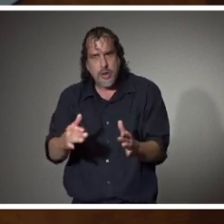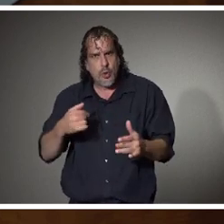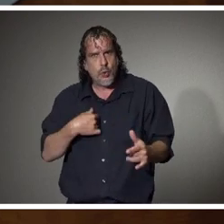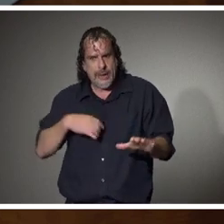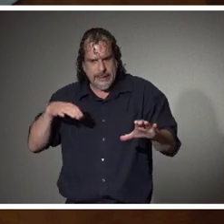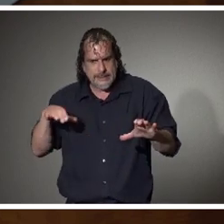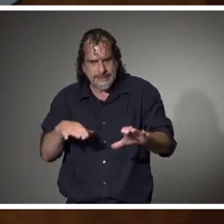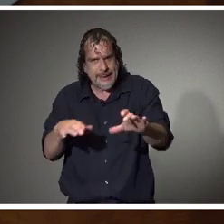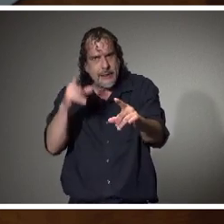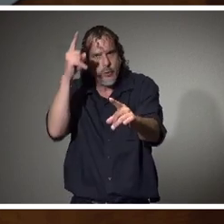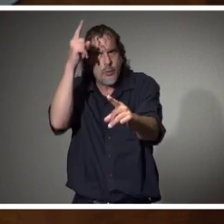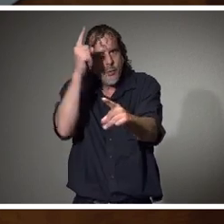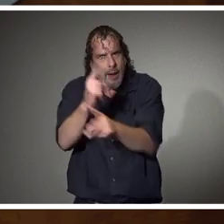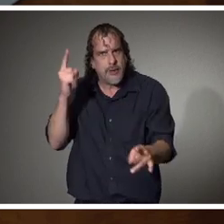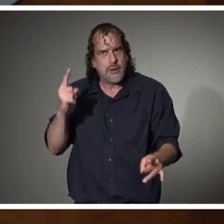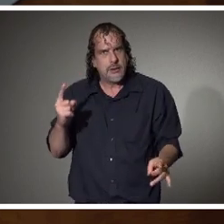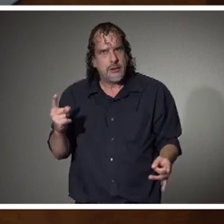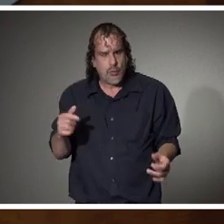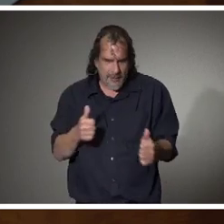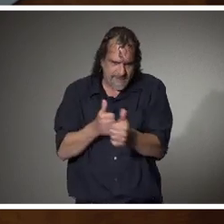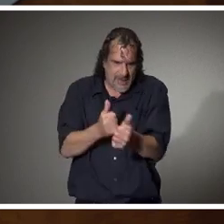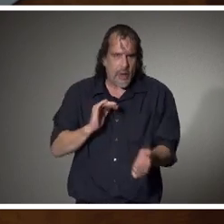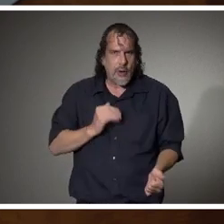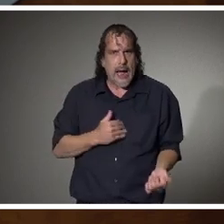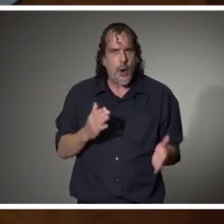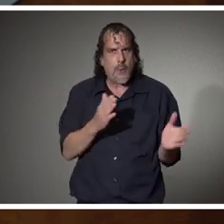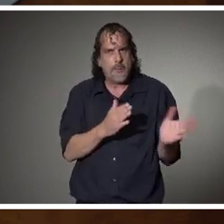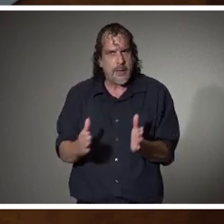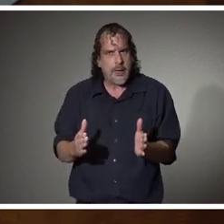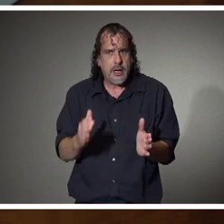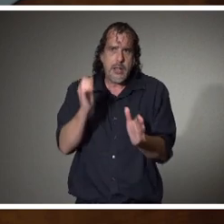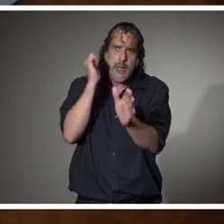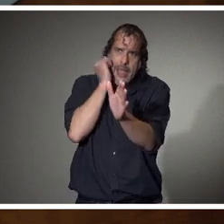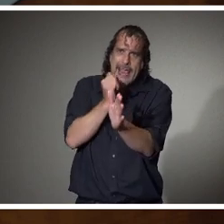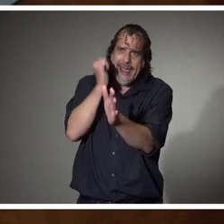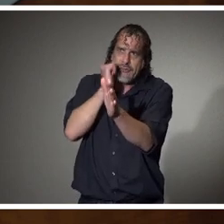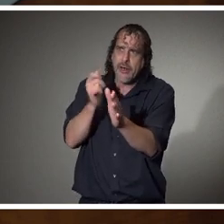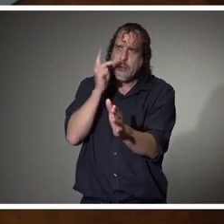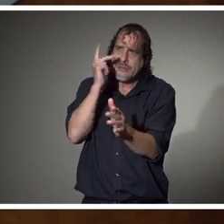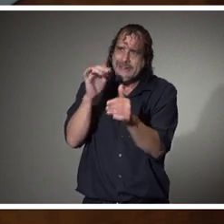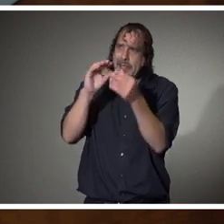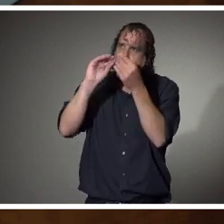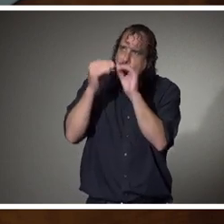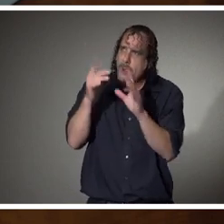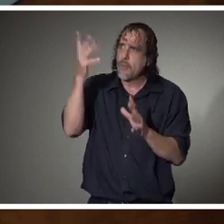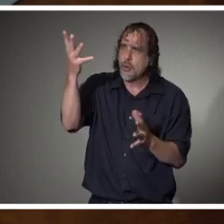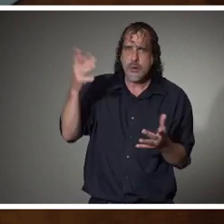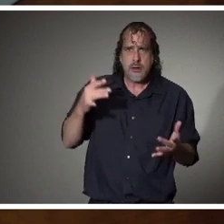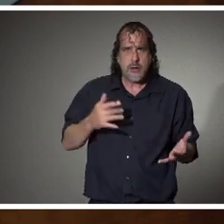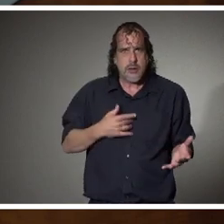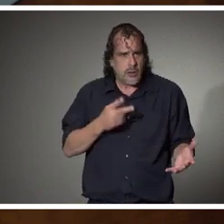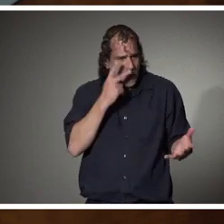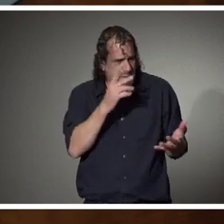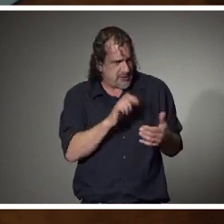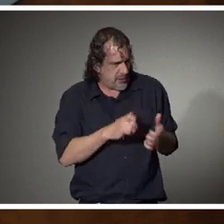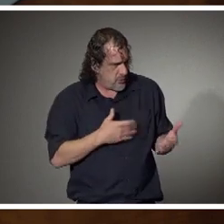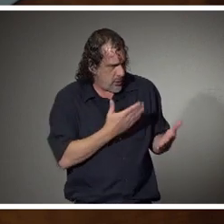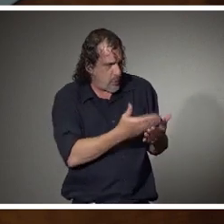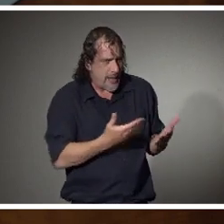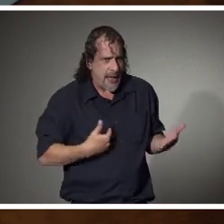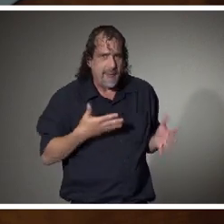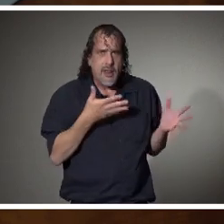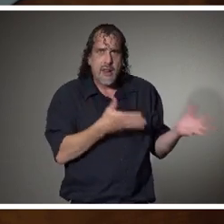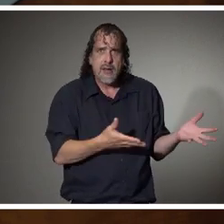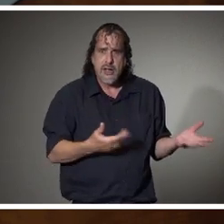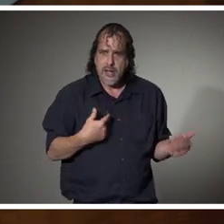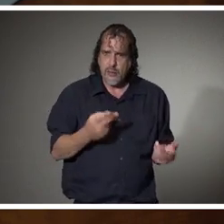is we executed our plan. And every single day, we're continuing to look at the data, we're continuing to look at the resources we have available,